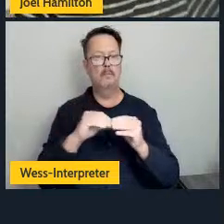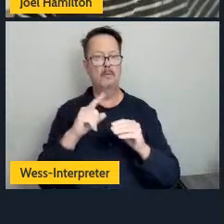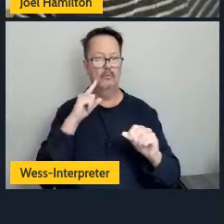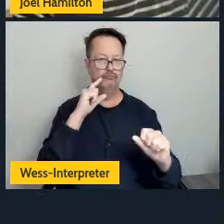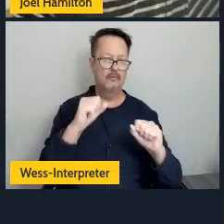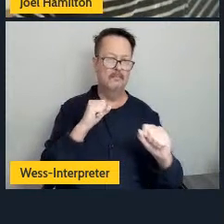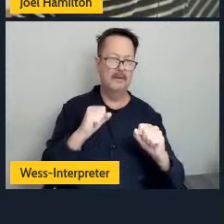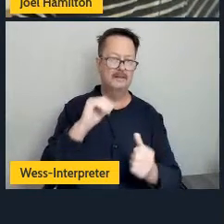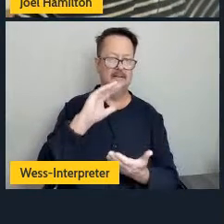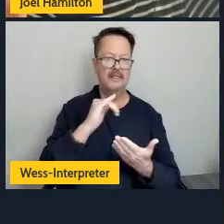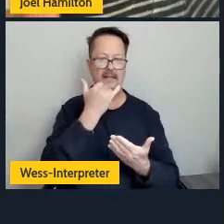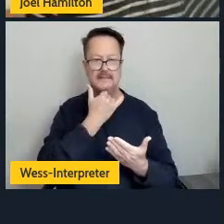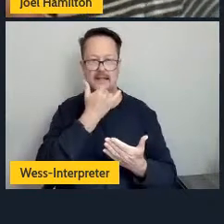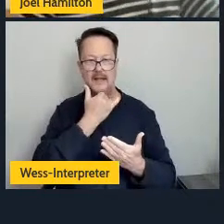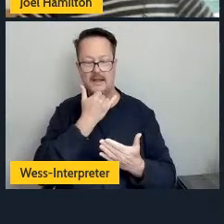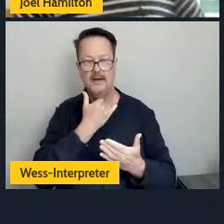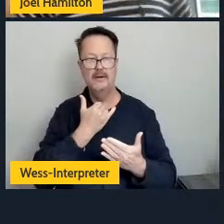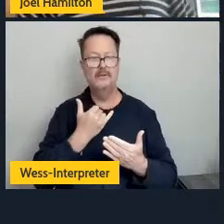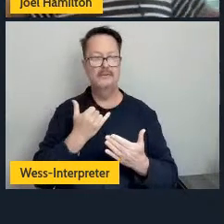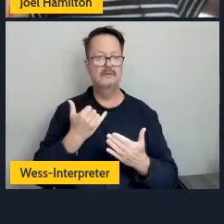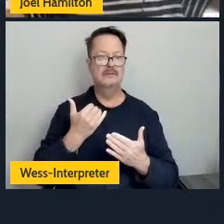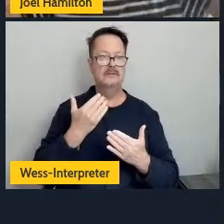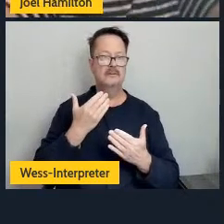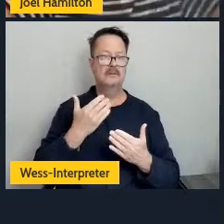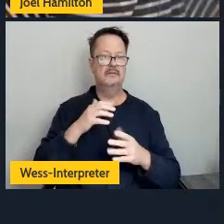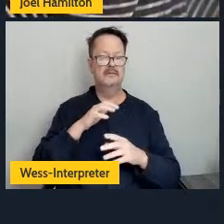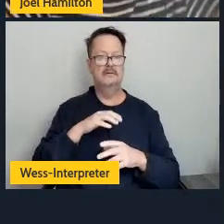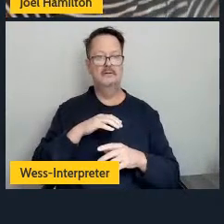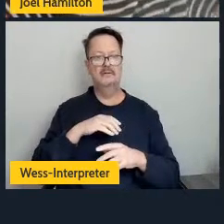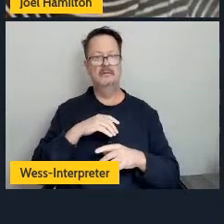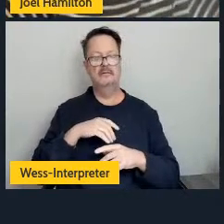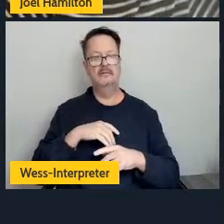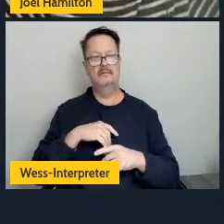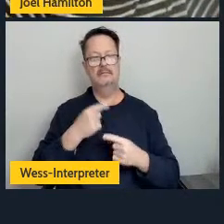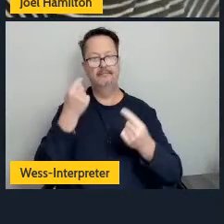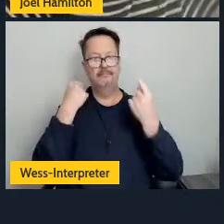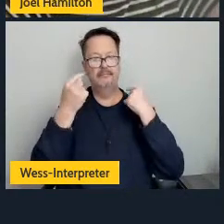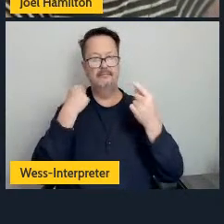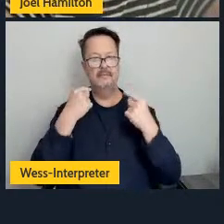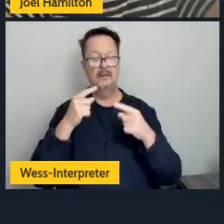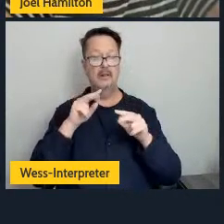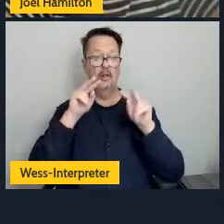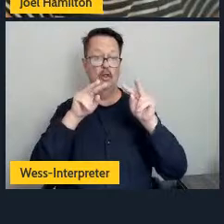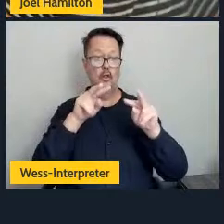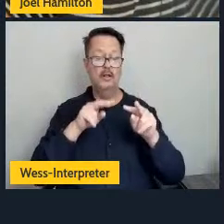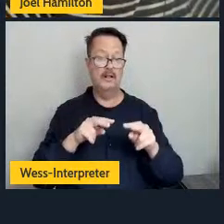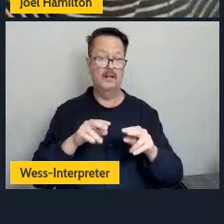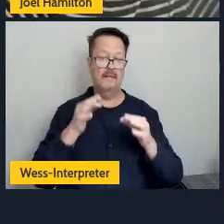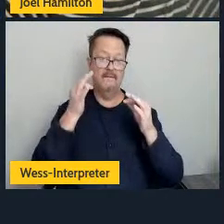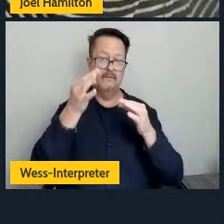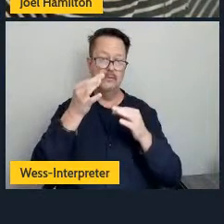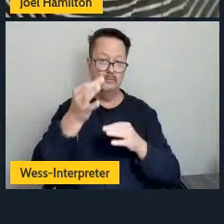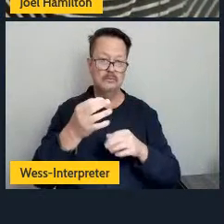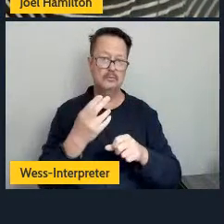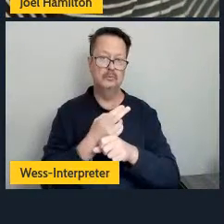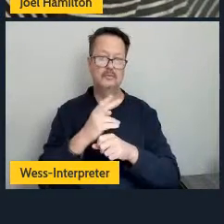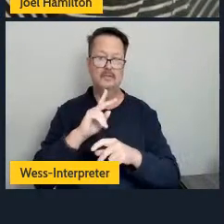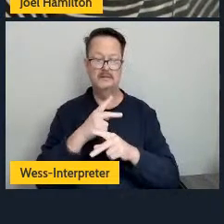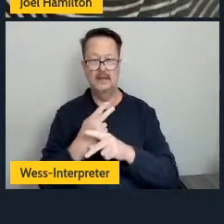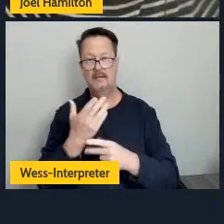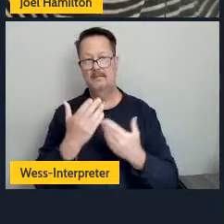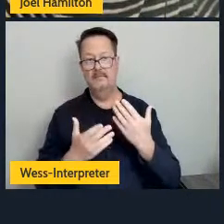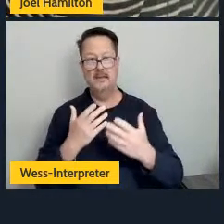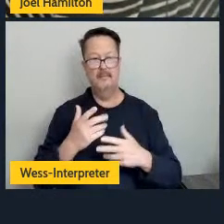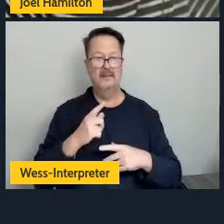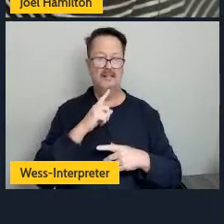prone. Conclusions, looking to the future, I think, admittedly, yeah, the use cases currently for using the types in IAC are maybe a bit